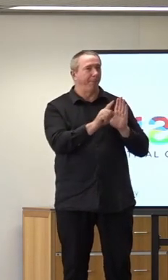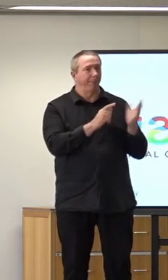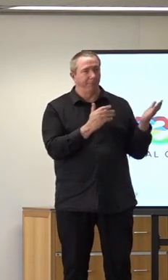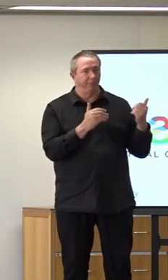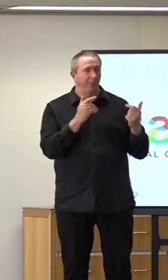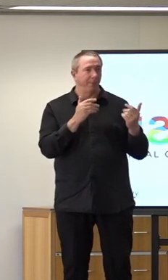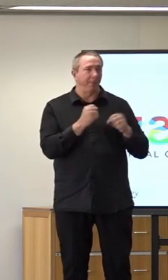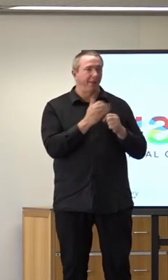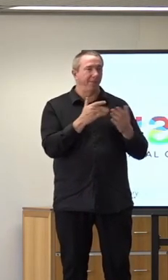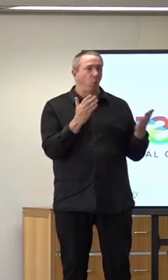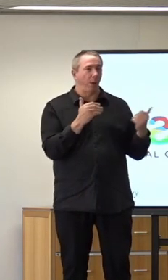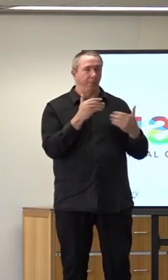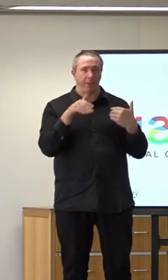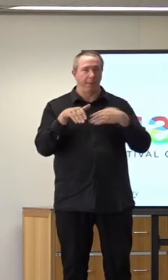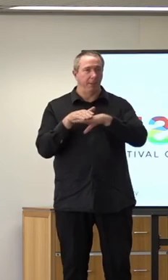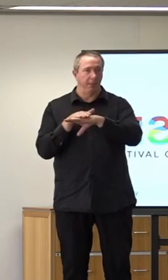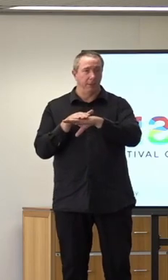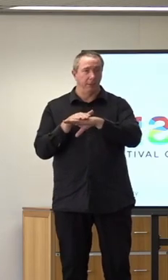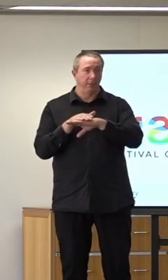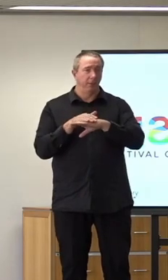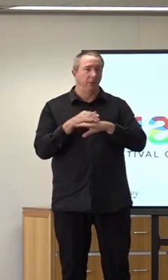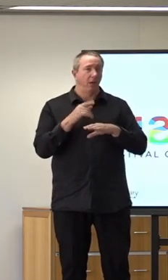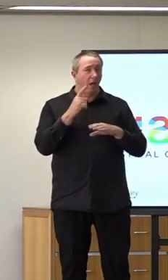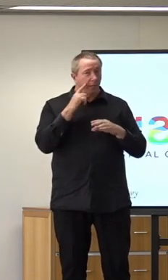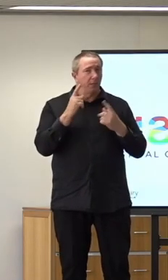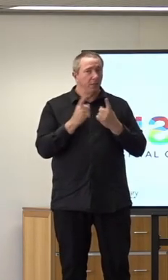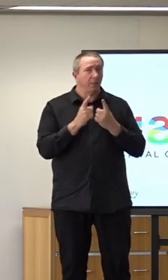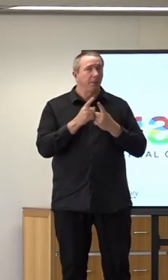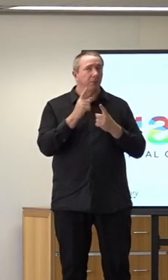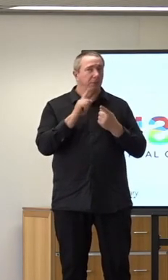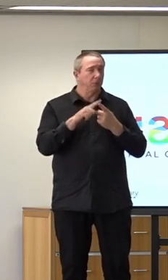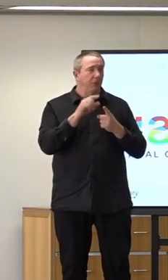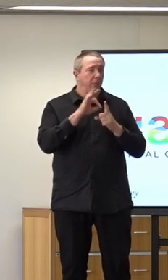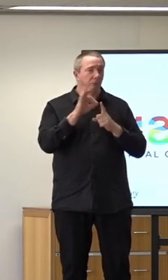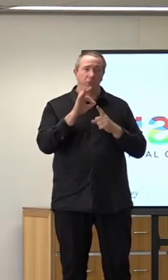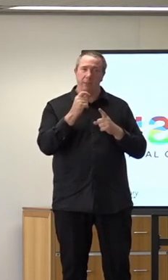It's certainly something that I think there's incredible room for improvement